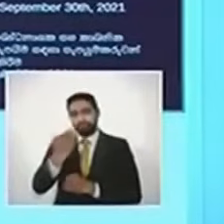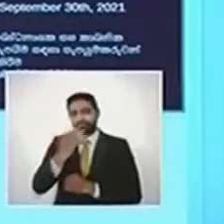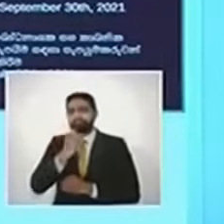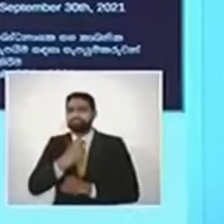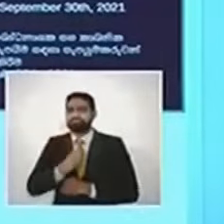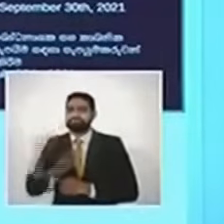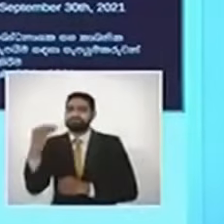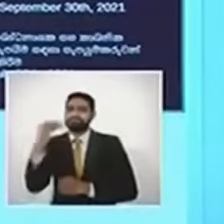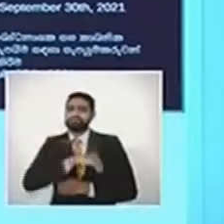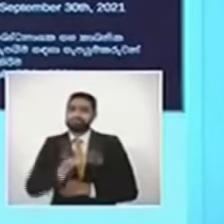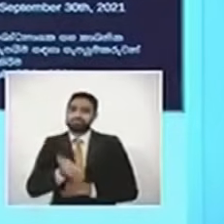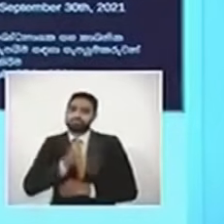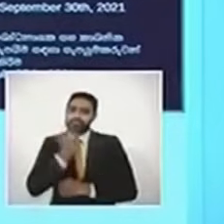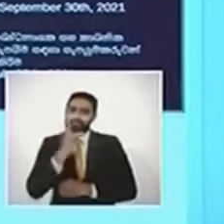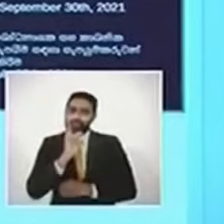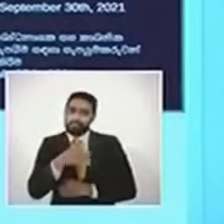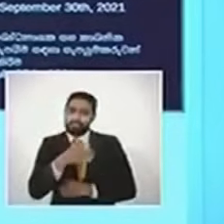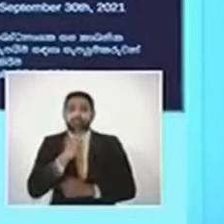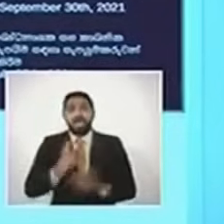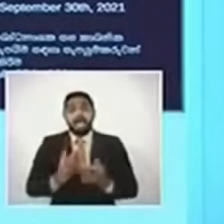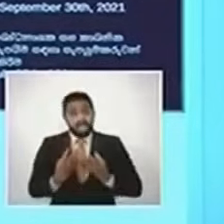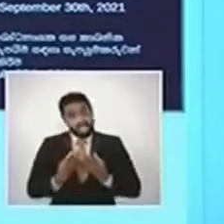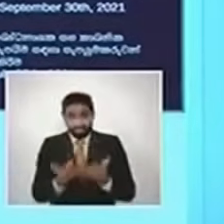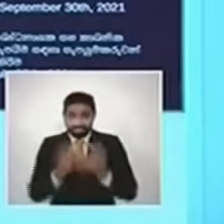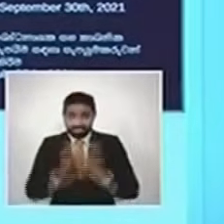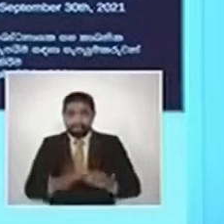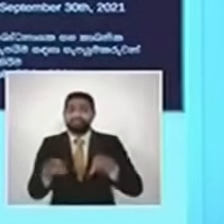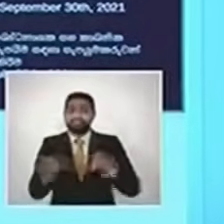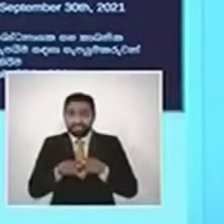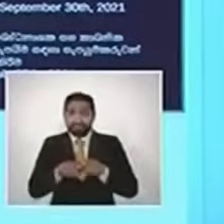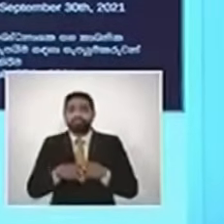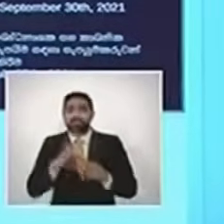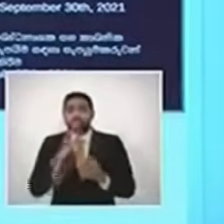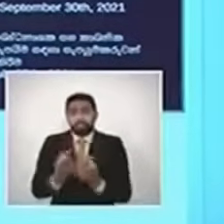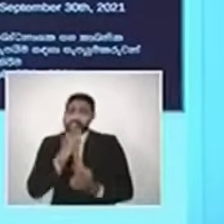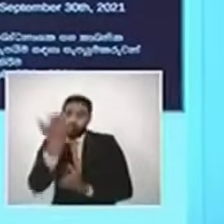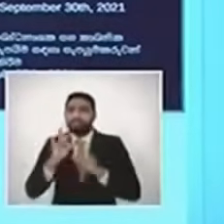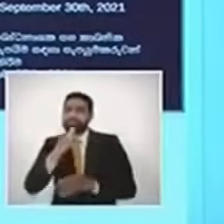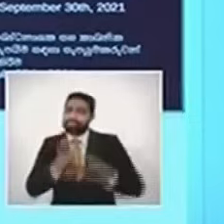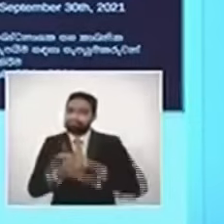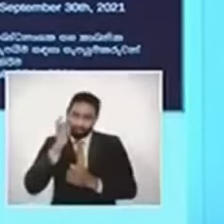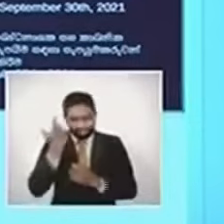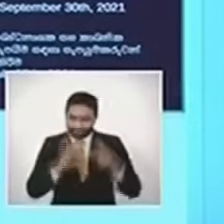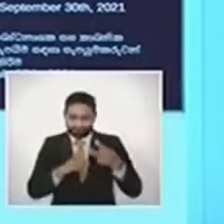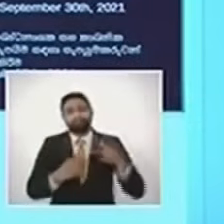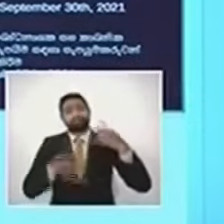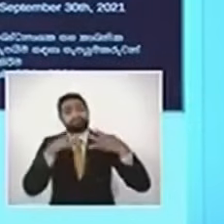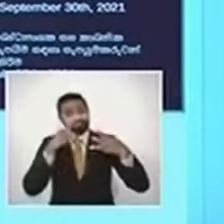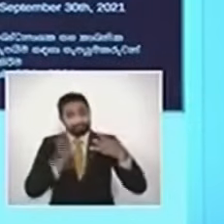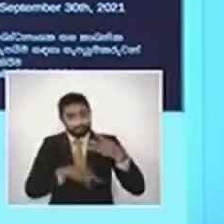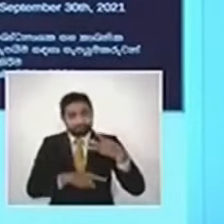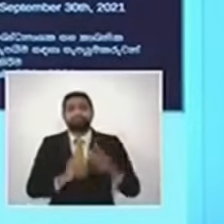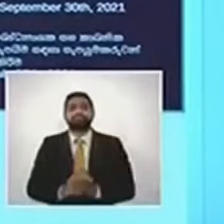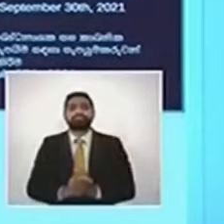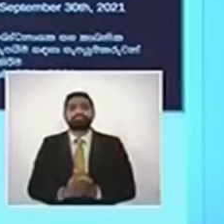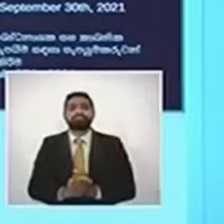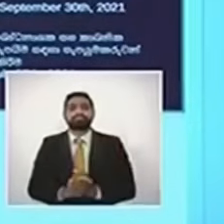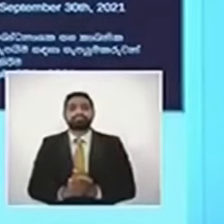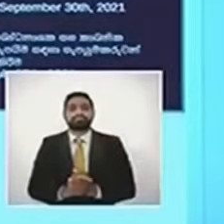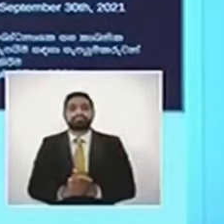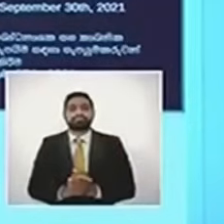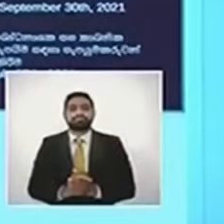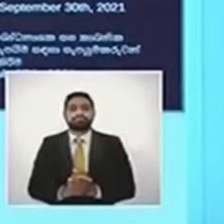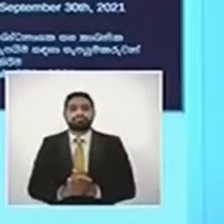rapid pace. So that is question number two. Question number three is kind of unique to the Sri